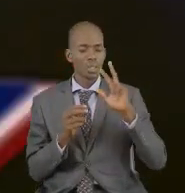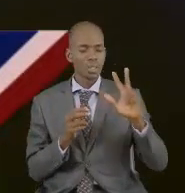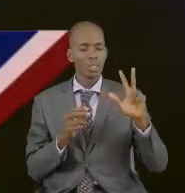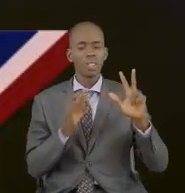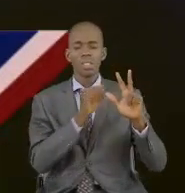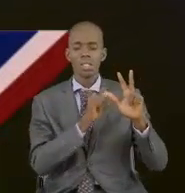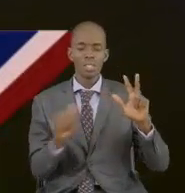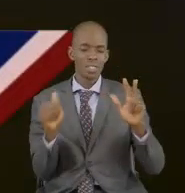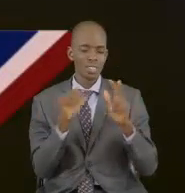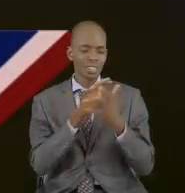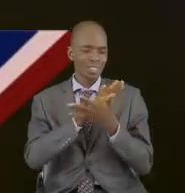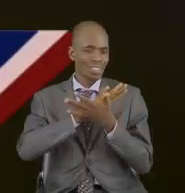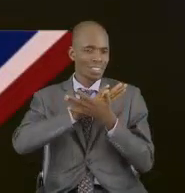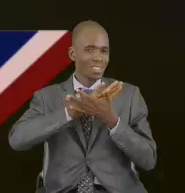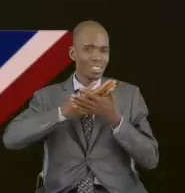clean-hearted,